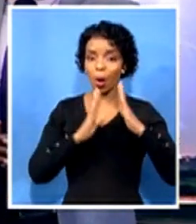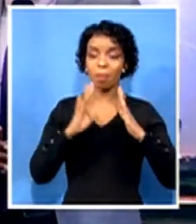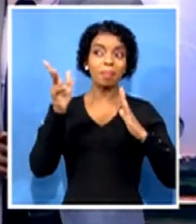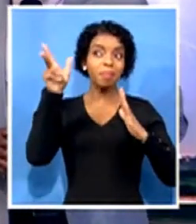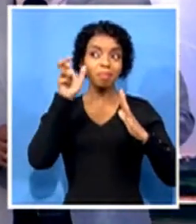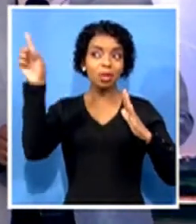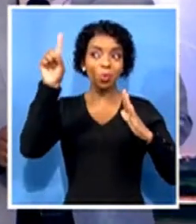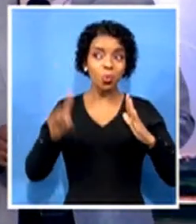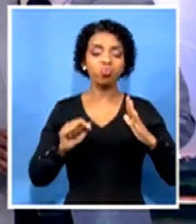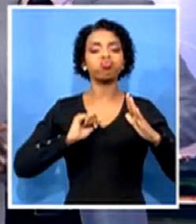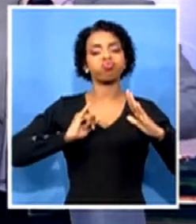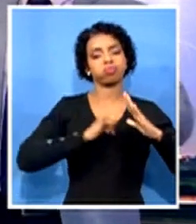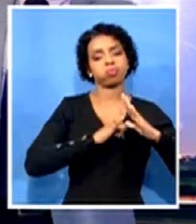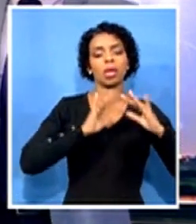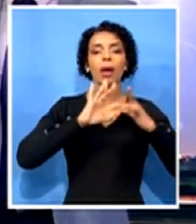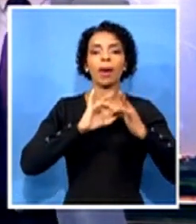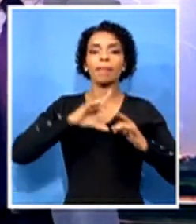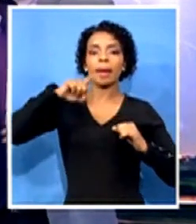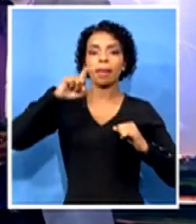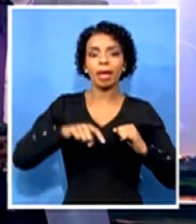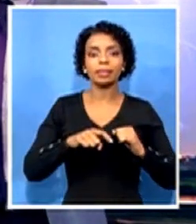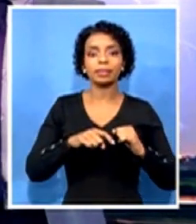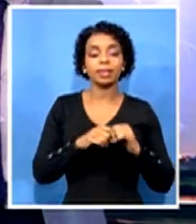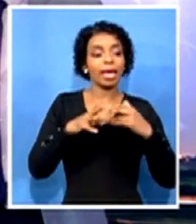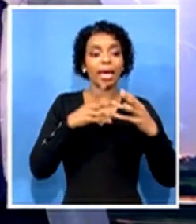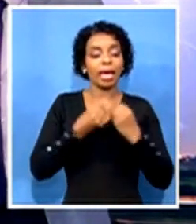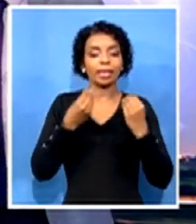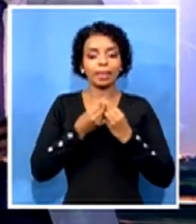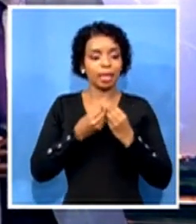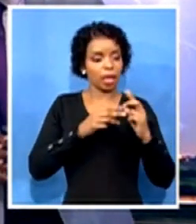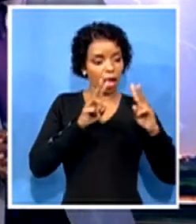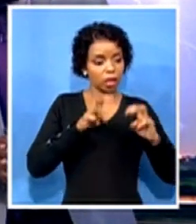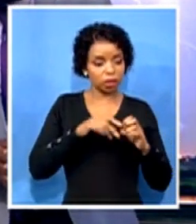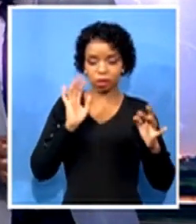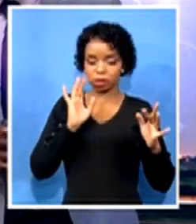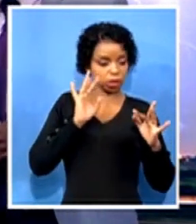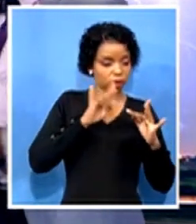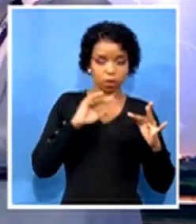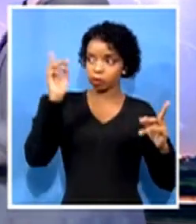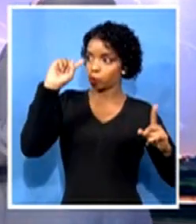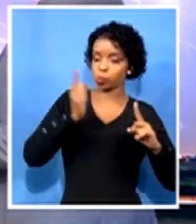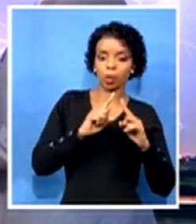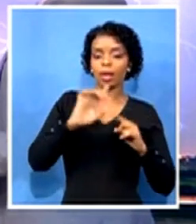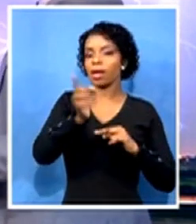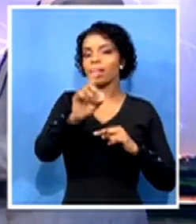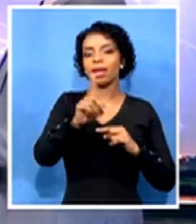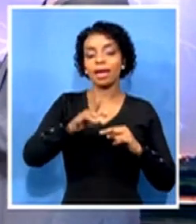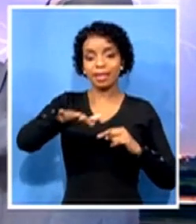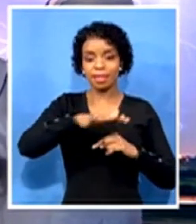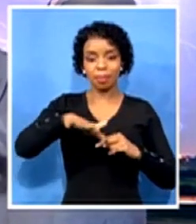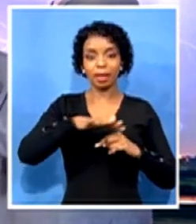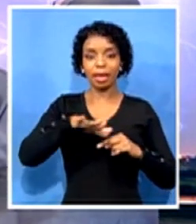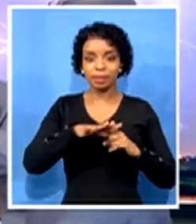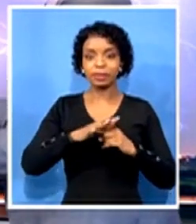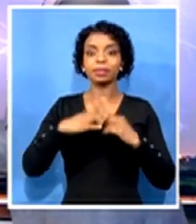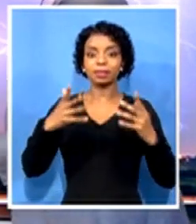can conduct electricity. And if you are in an open area, try to be the lowest object possible. And again, do not